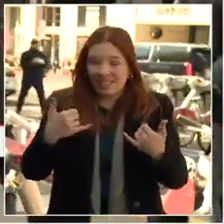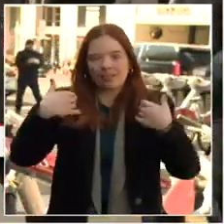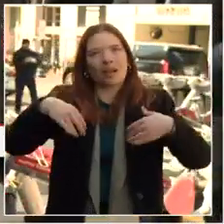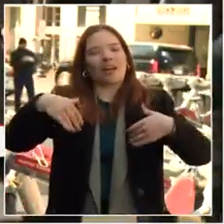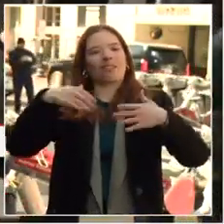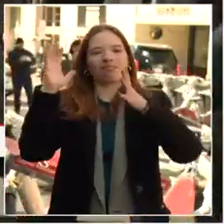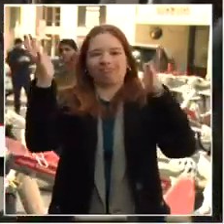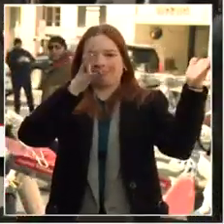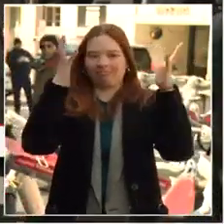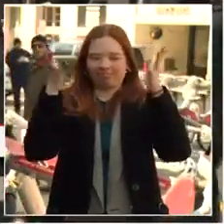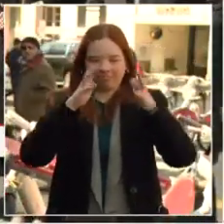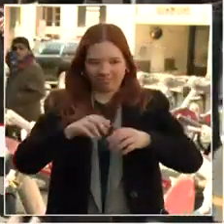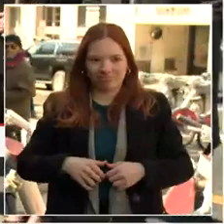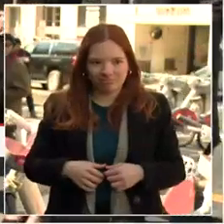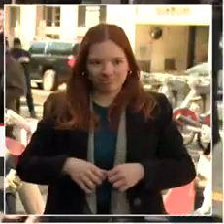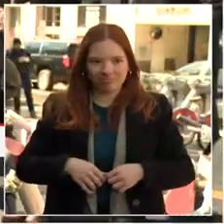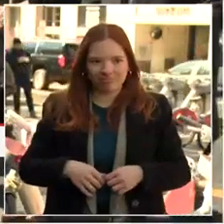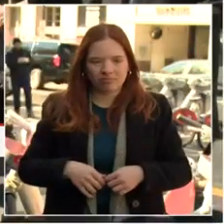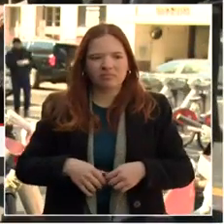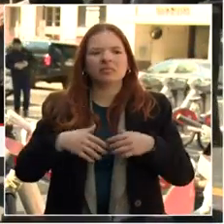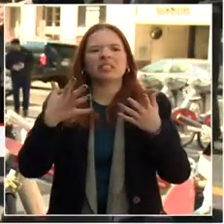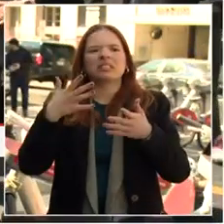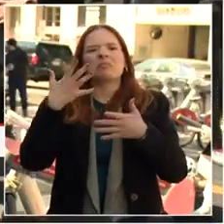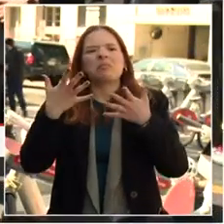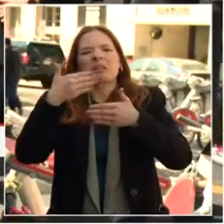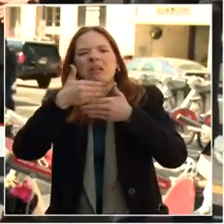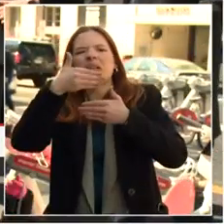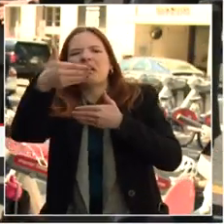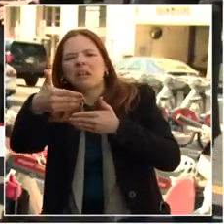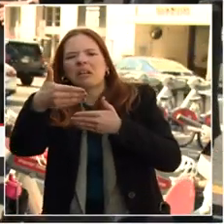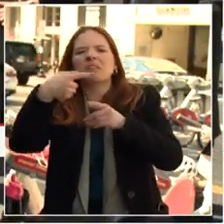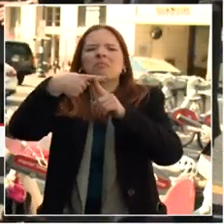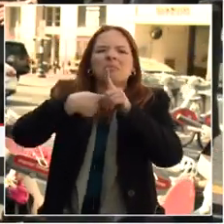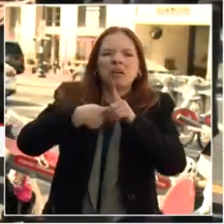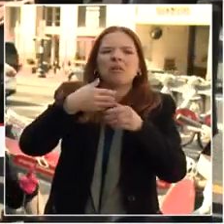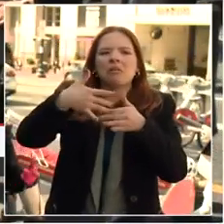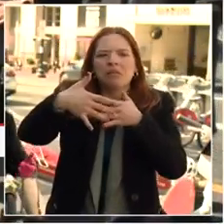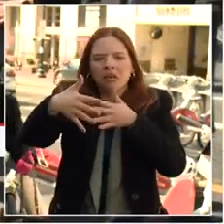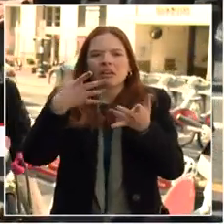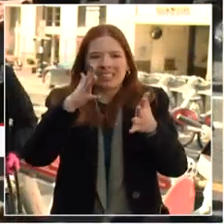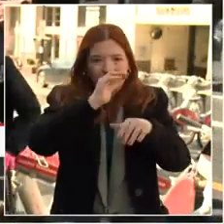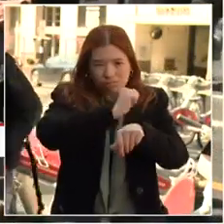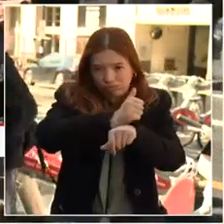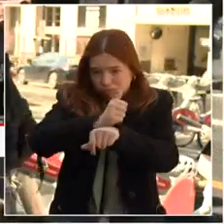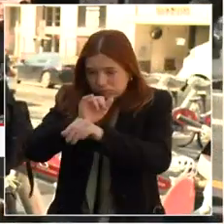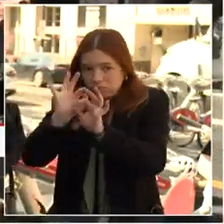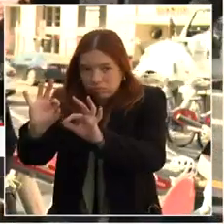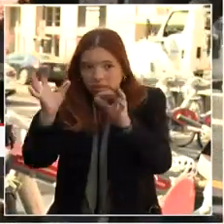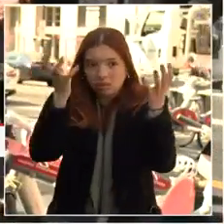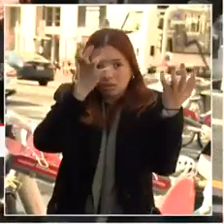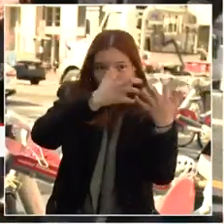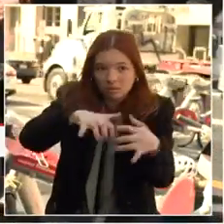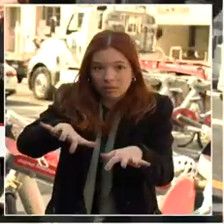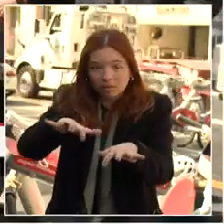So we're rolling them out over the next month. They should all be on the ground by May. Enjoy them throughout the cherry blossom